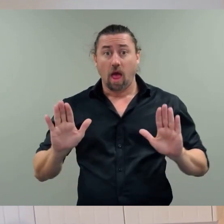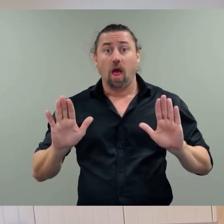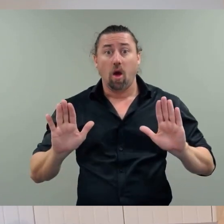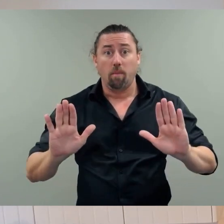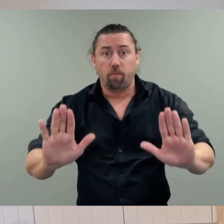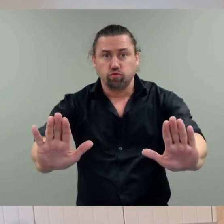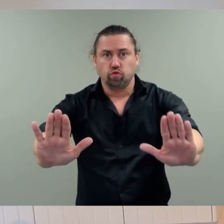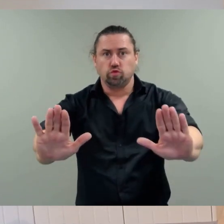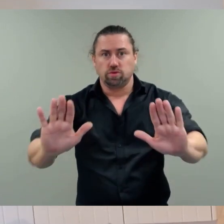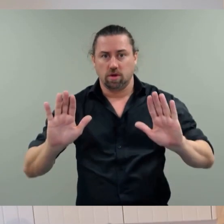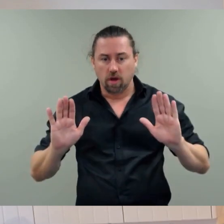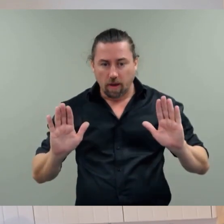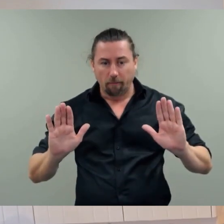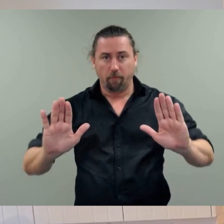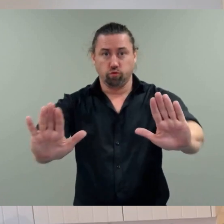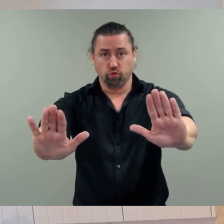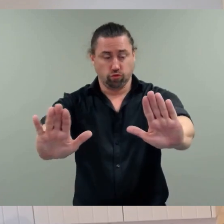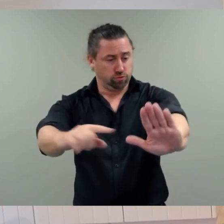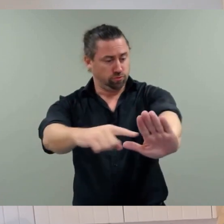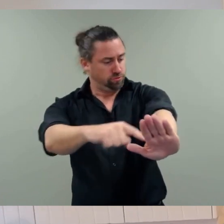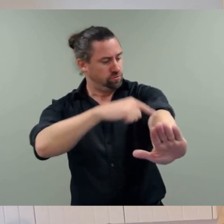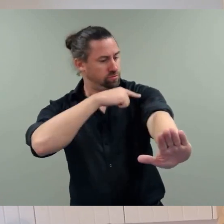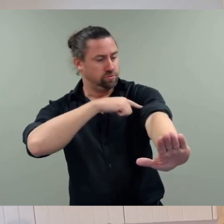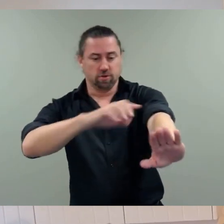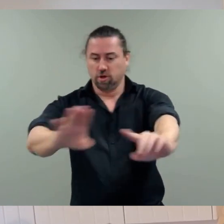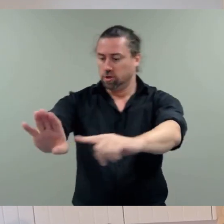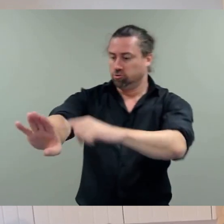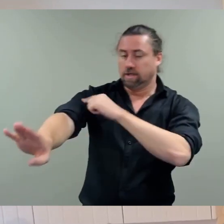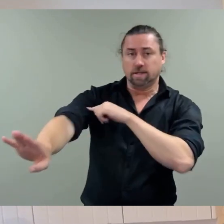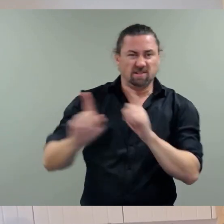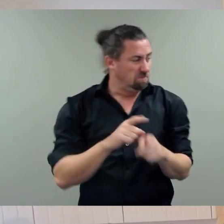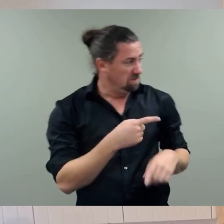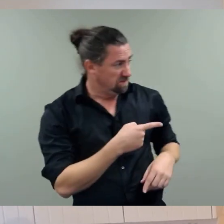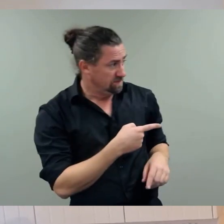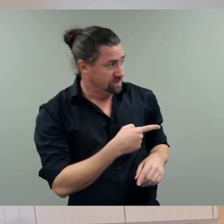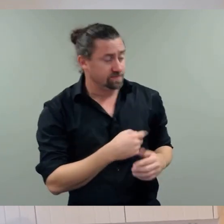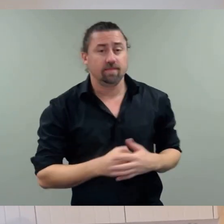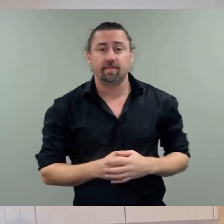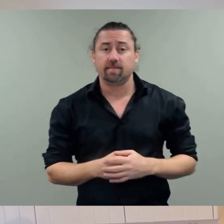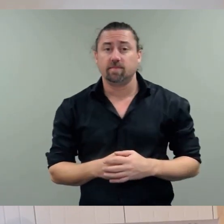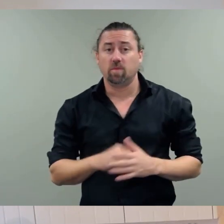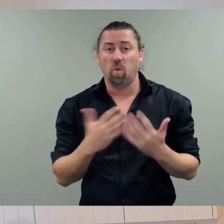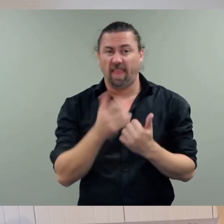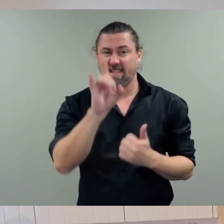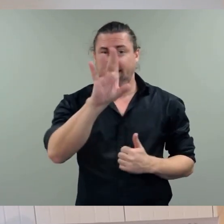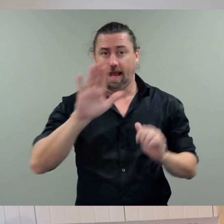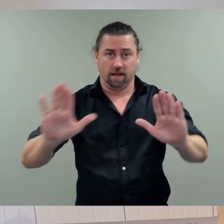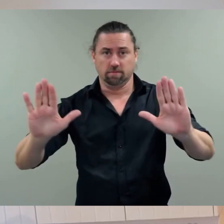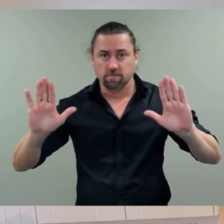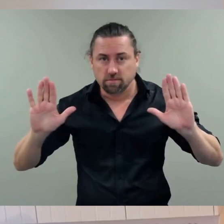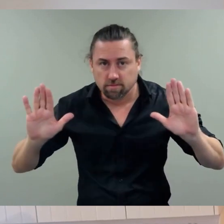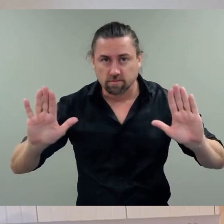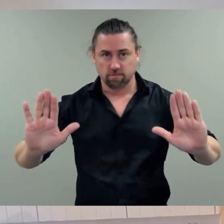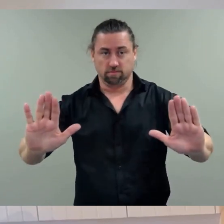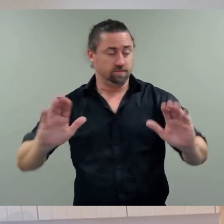push ourselves backwards up to the point where your arms are stretched out straight. We'll repeat this for a total of